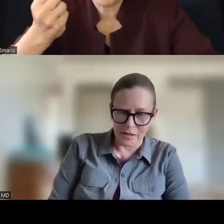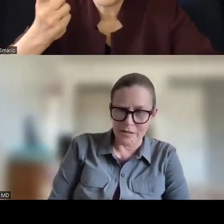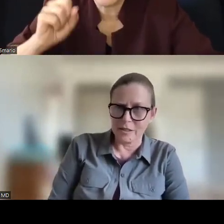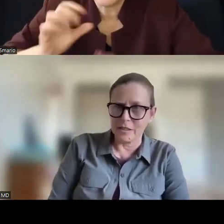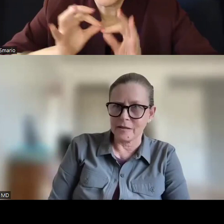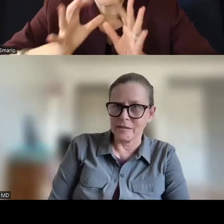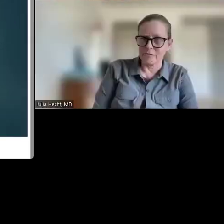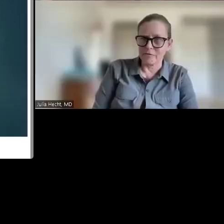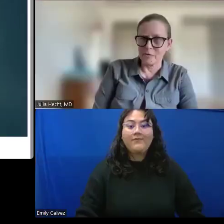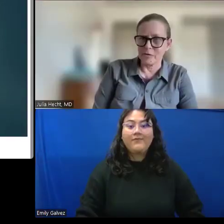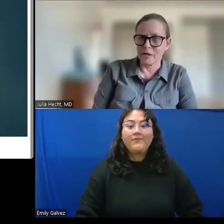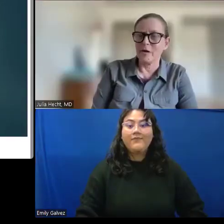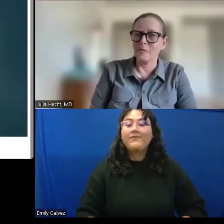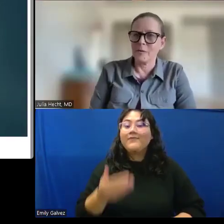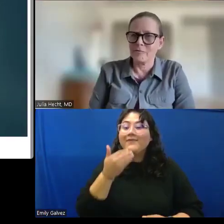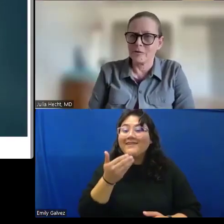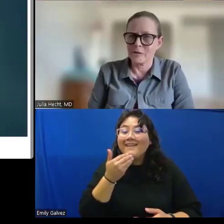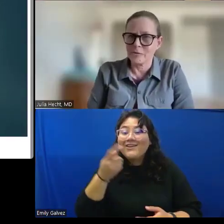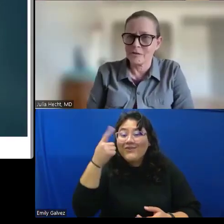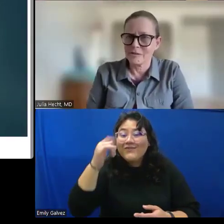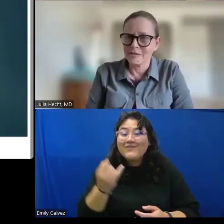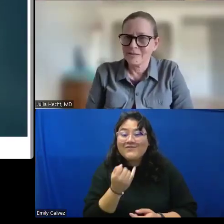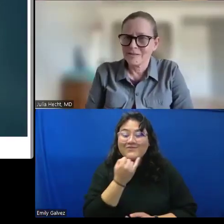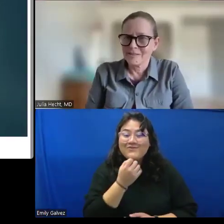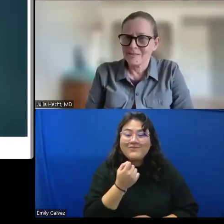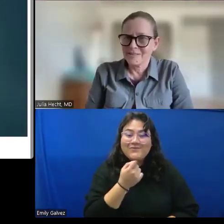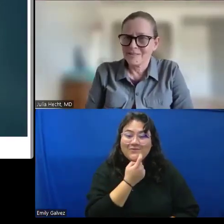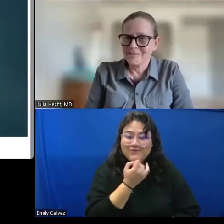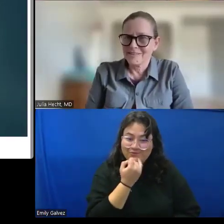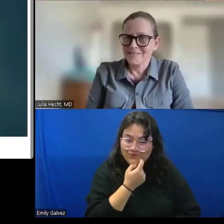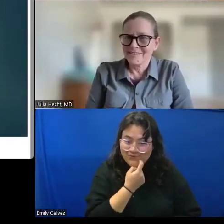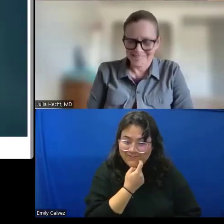this policy in the deaf community. Oh, we're waiting for interpreter.